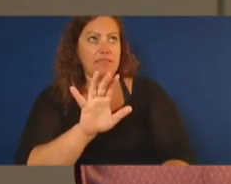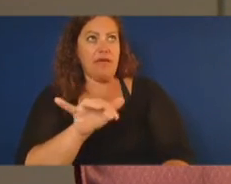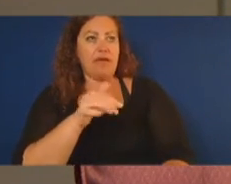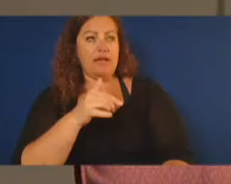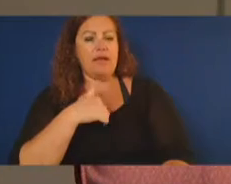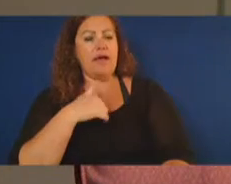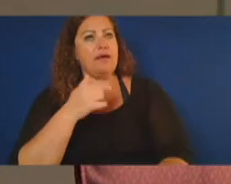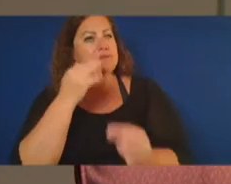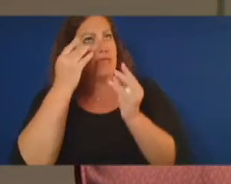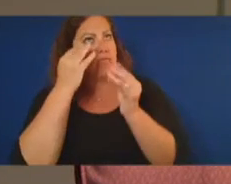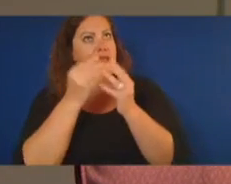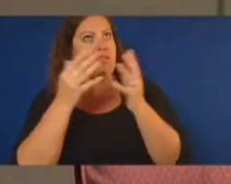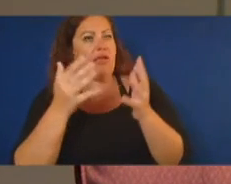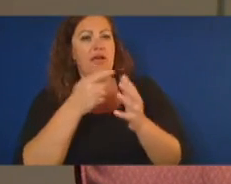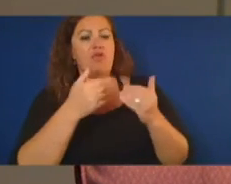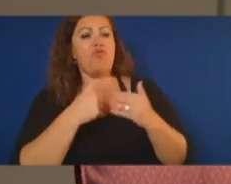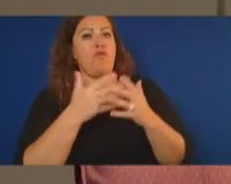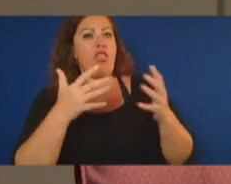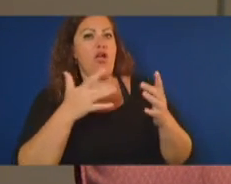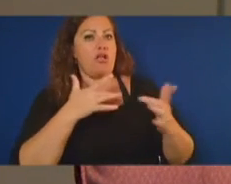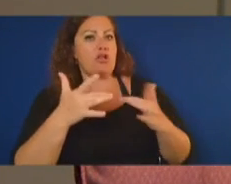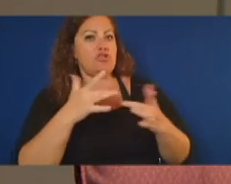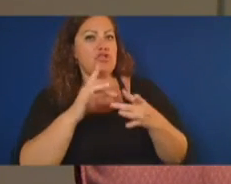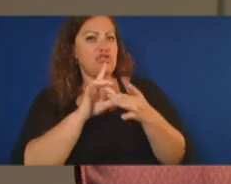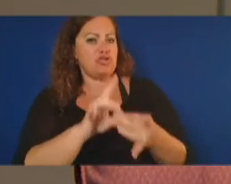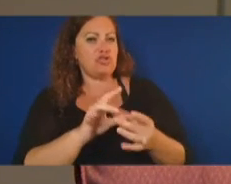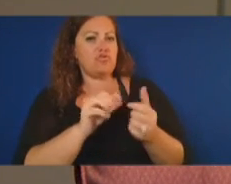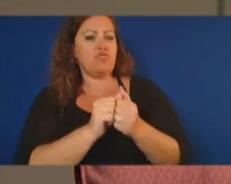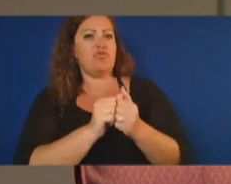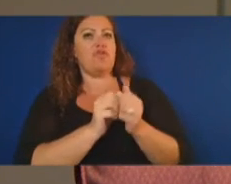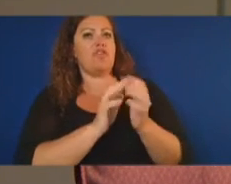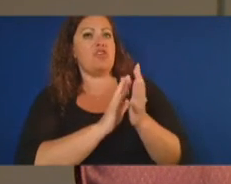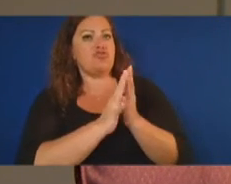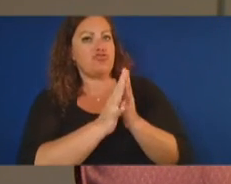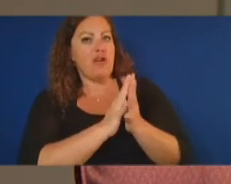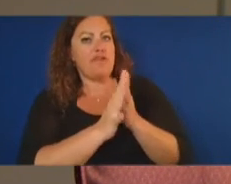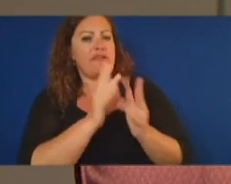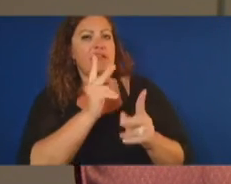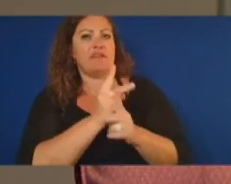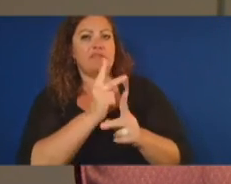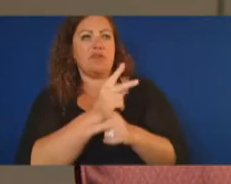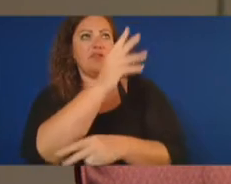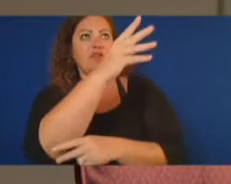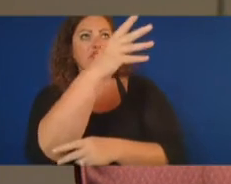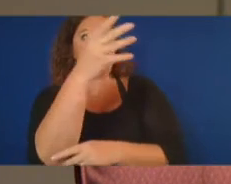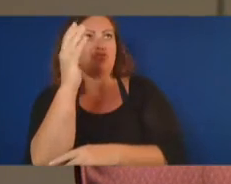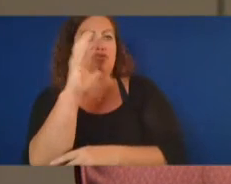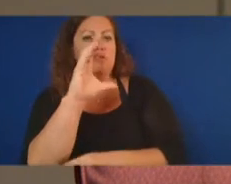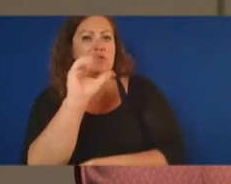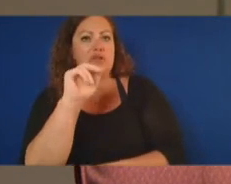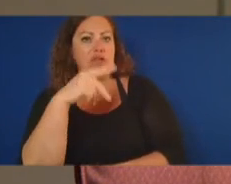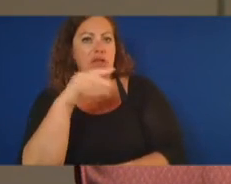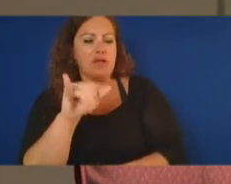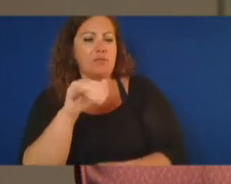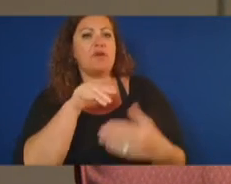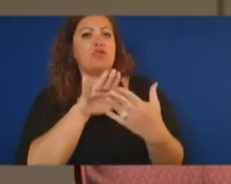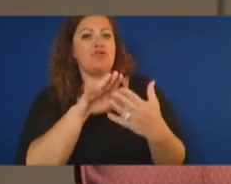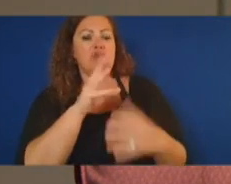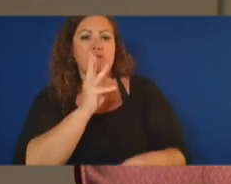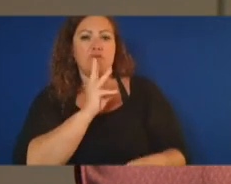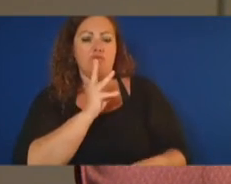concerns that you had raised around traffic preserving our tree canopy addressing Stone water